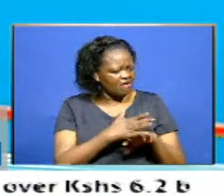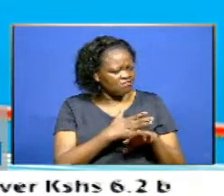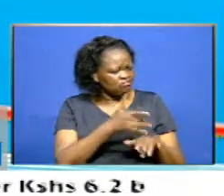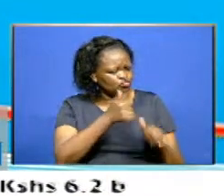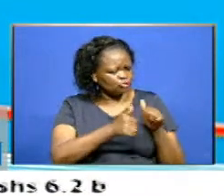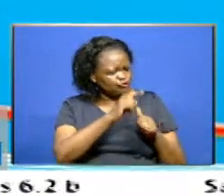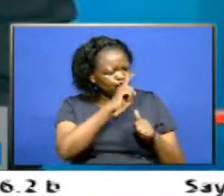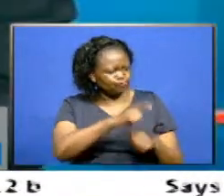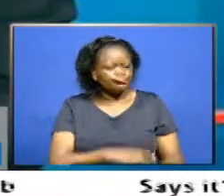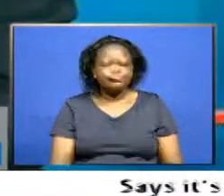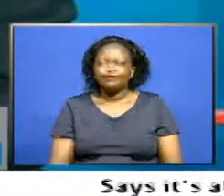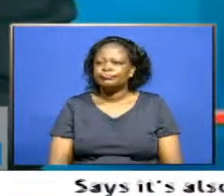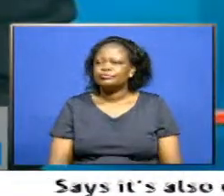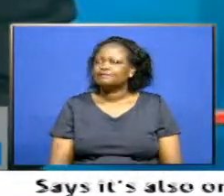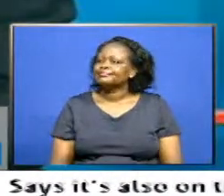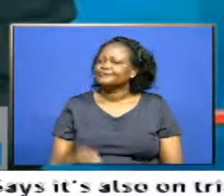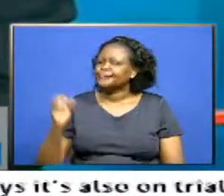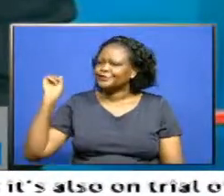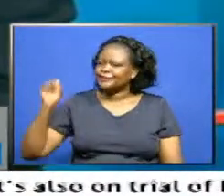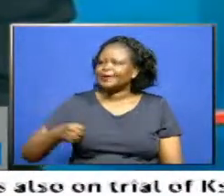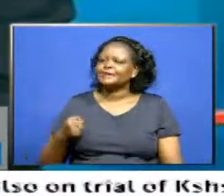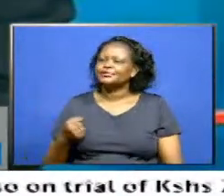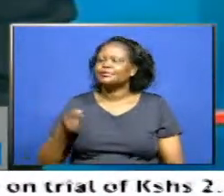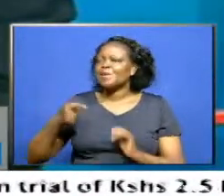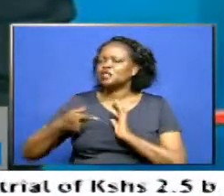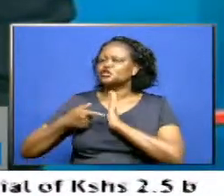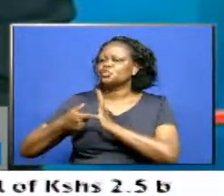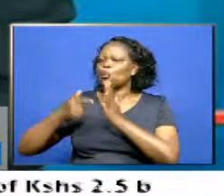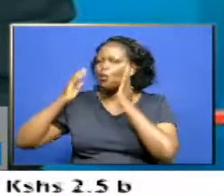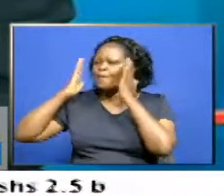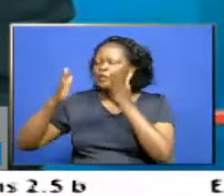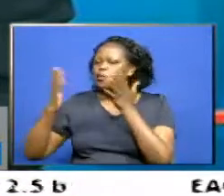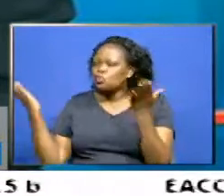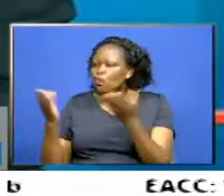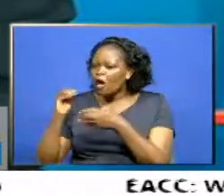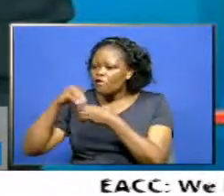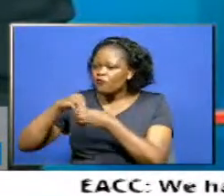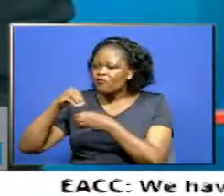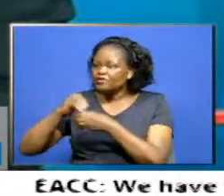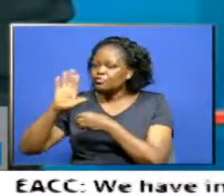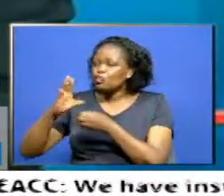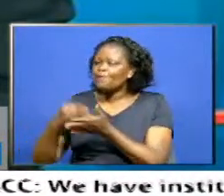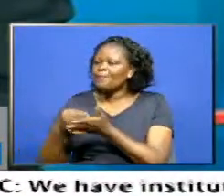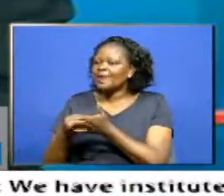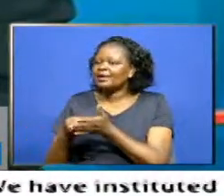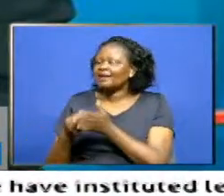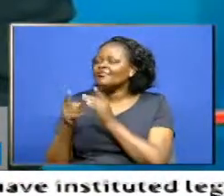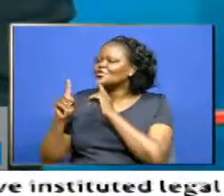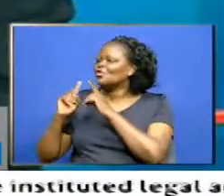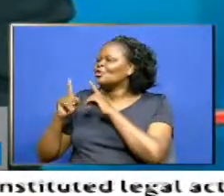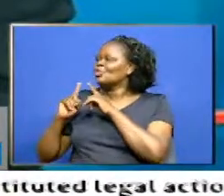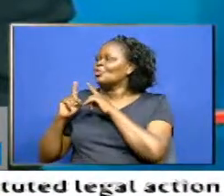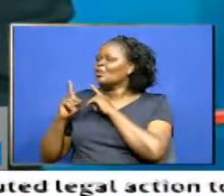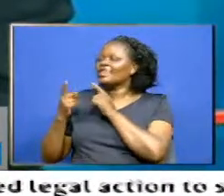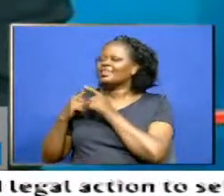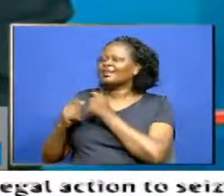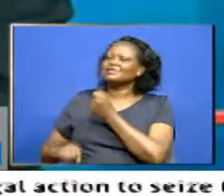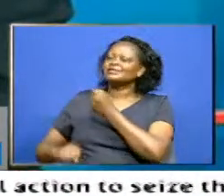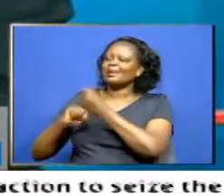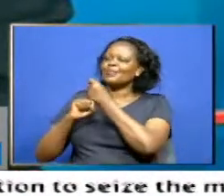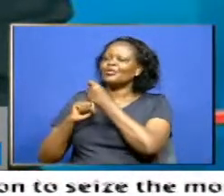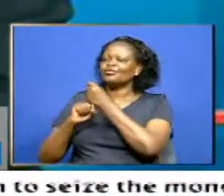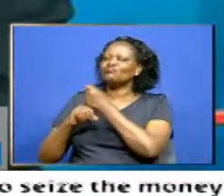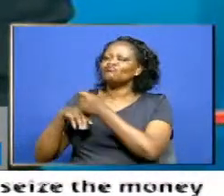show commitment with where you put your money. So the money has to go where the mouth is. So we are creating these institutions, but they are